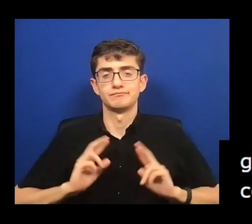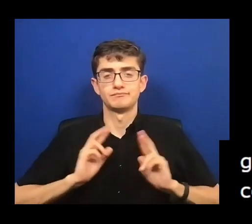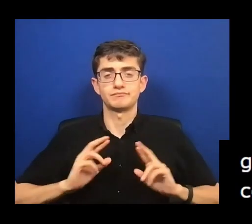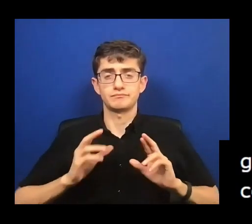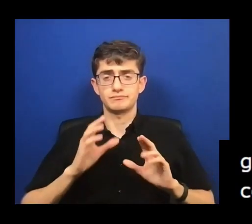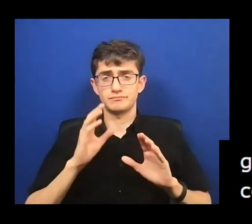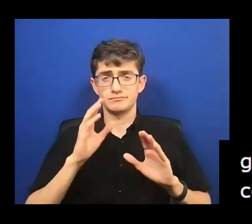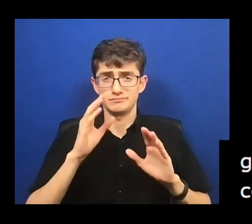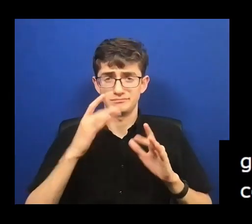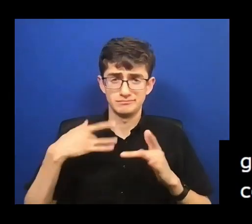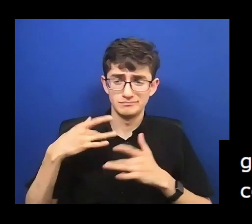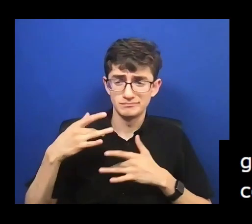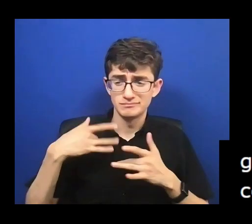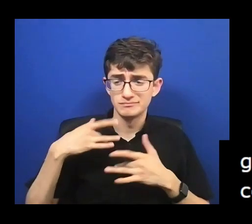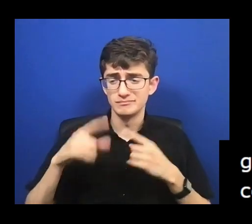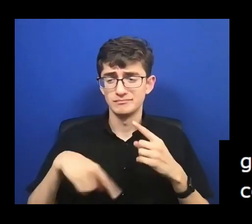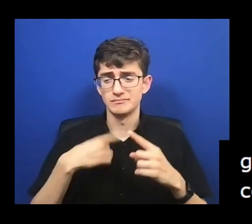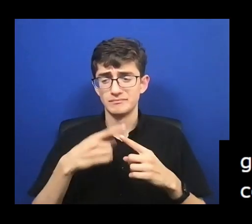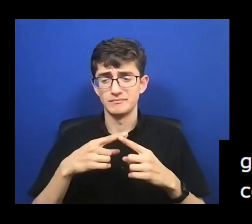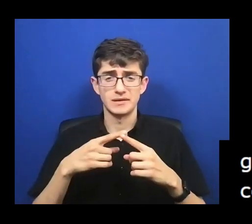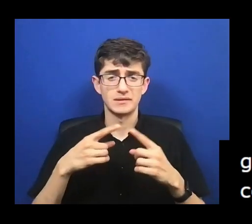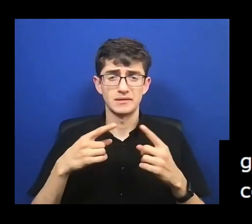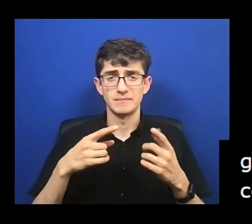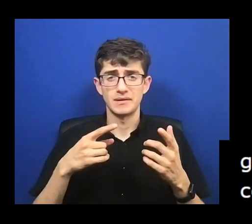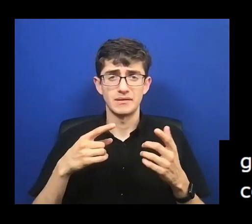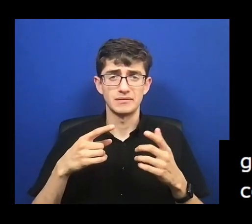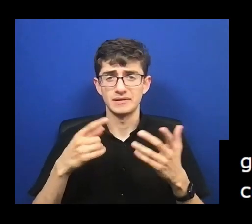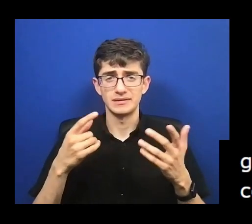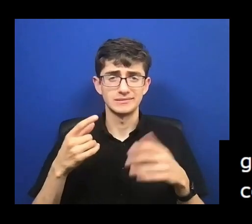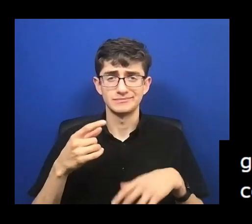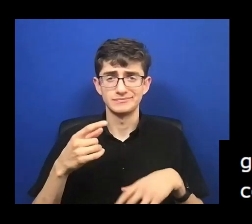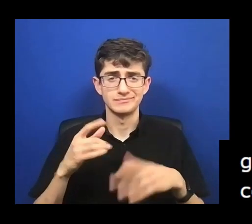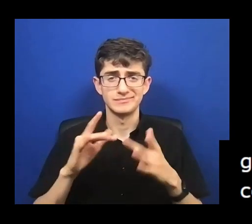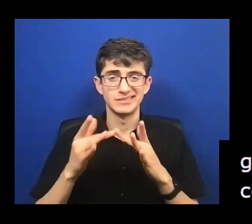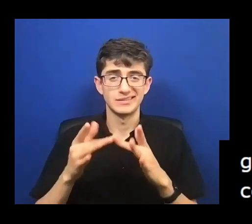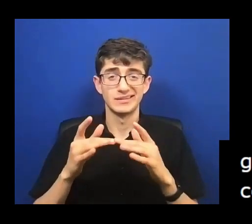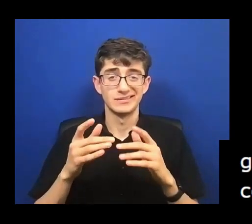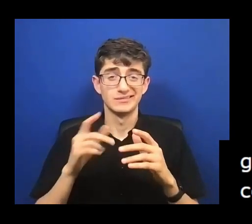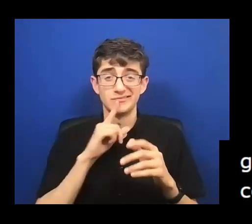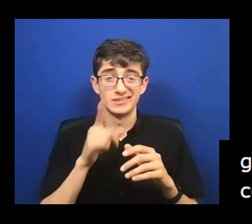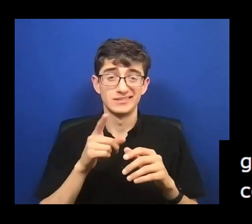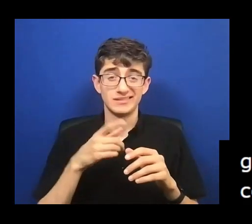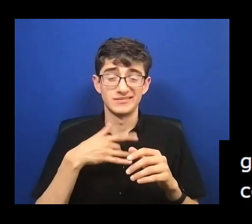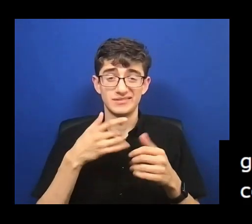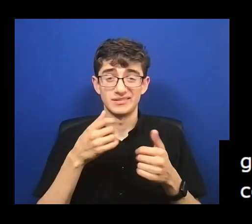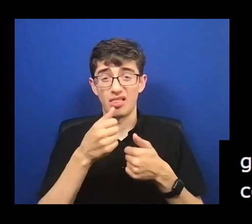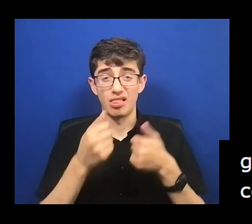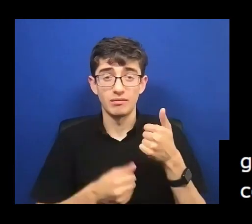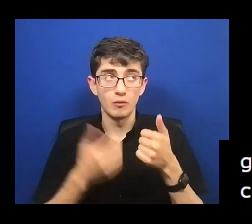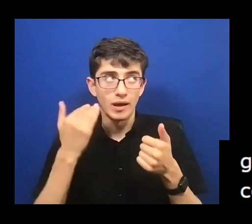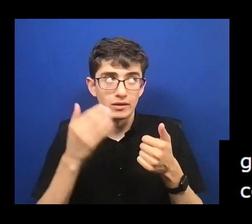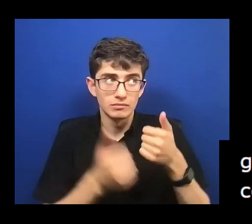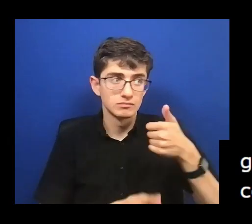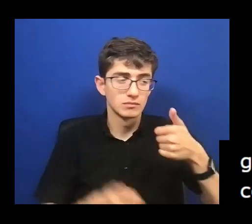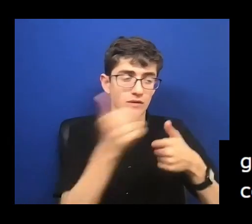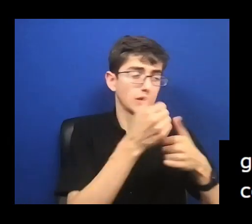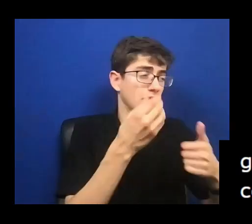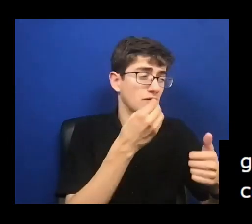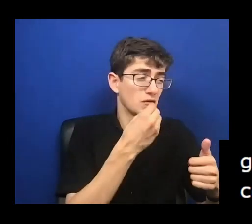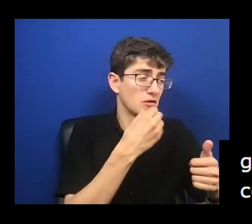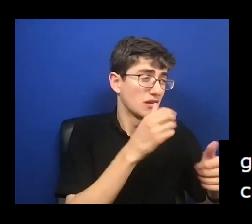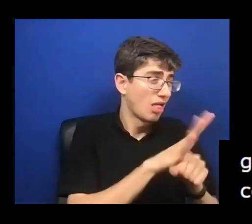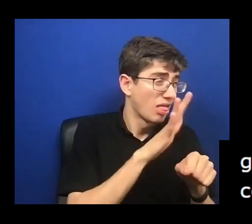often be pretty low on the list when you're thinking about things that they deal with, like food insecurity, health and safety issues,